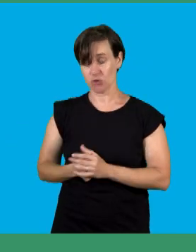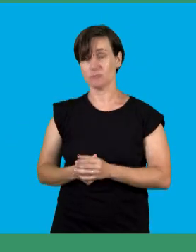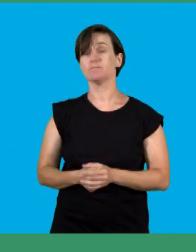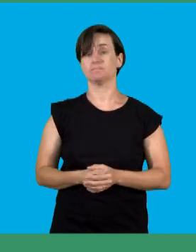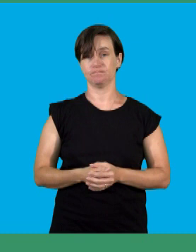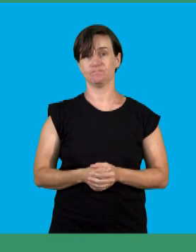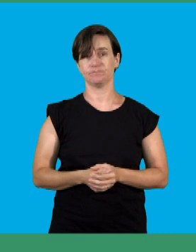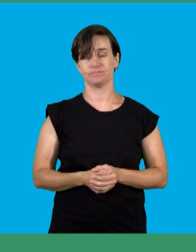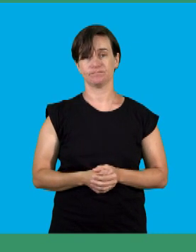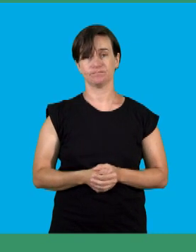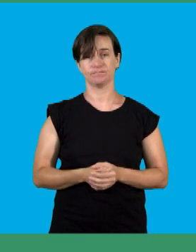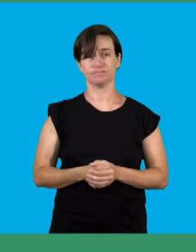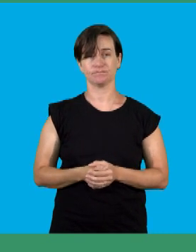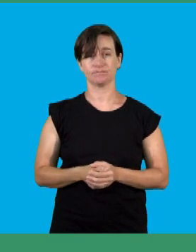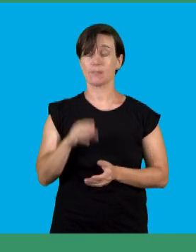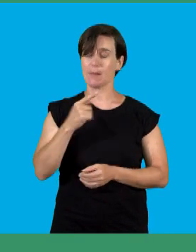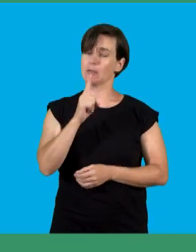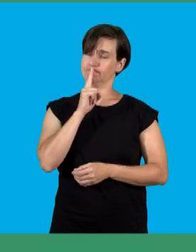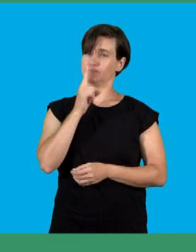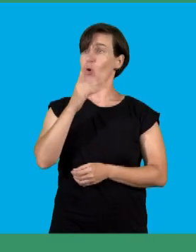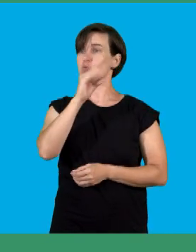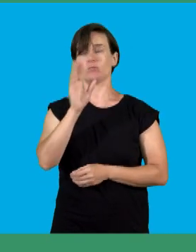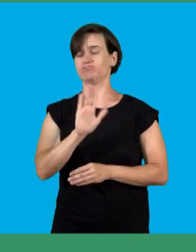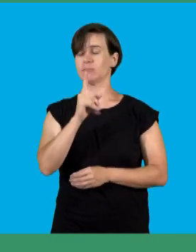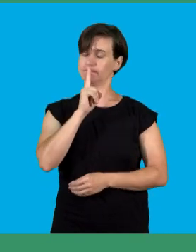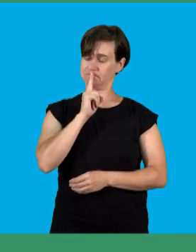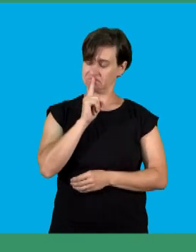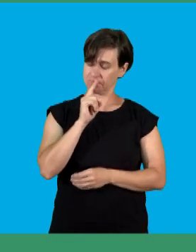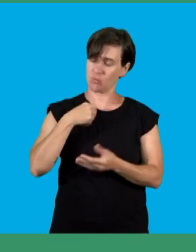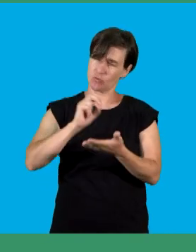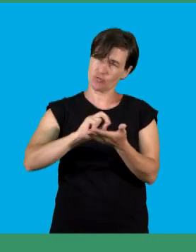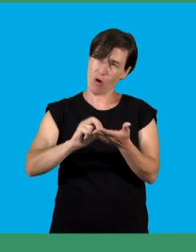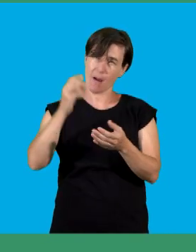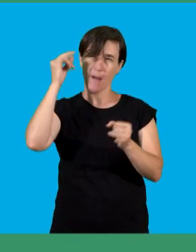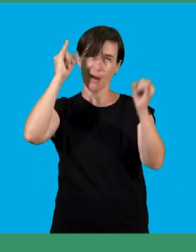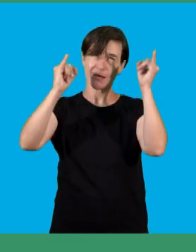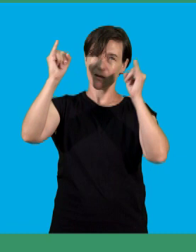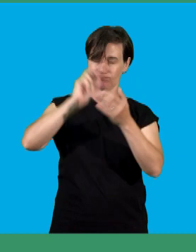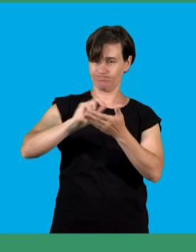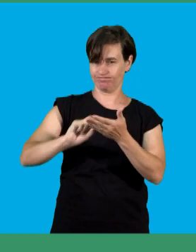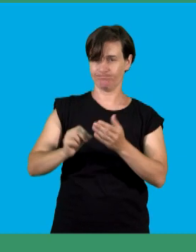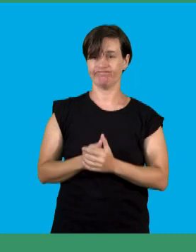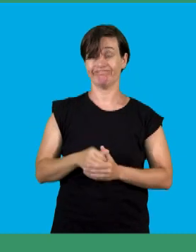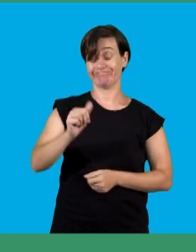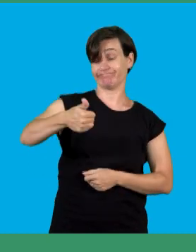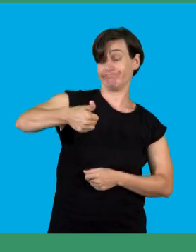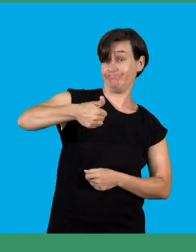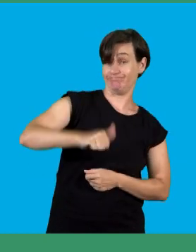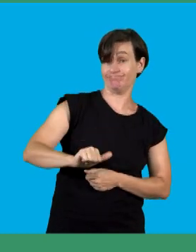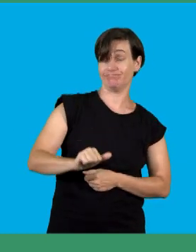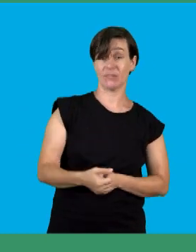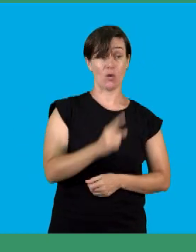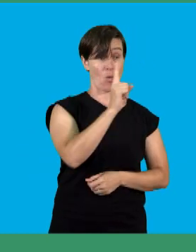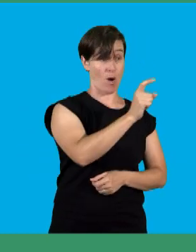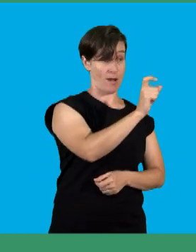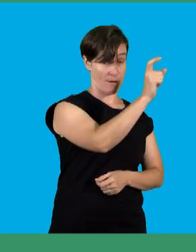given a chance to brainstorm silently. Right, and then next, one by one, each person in